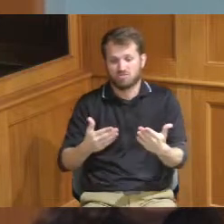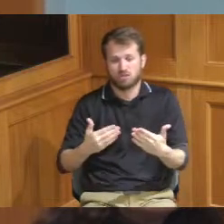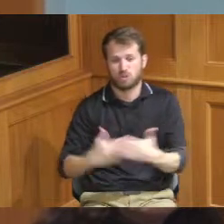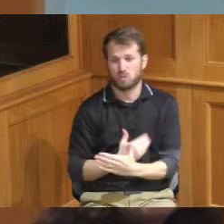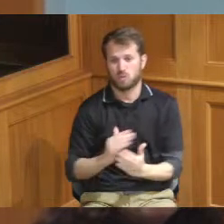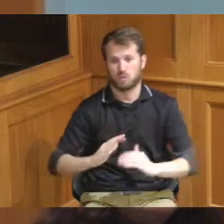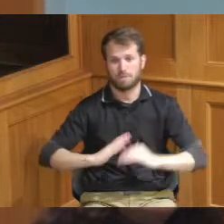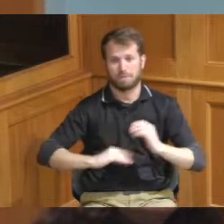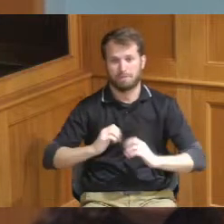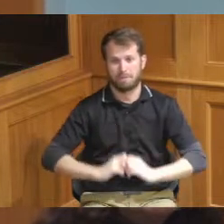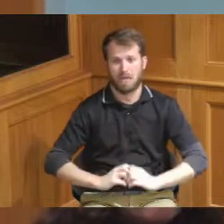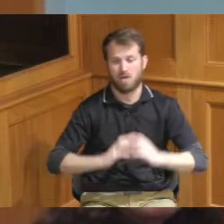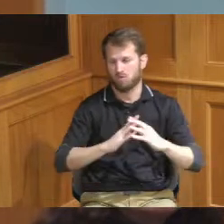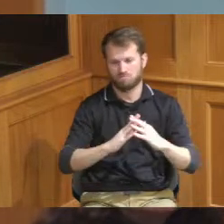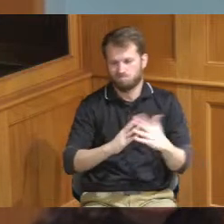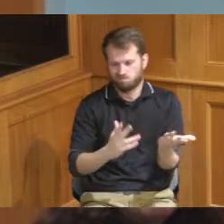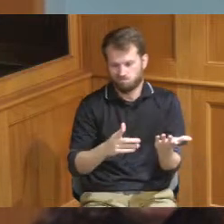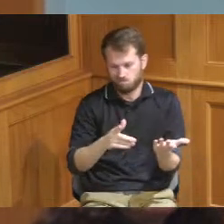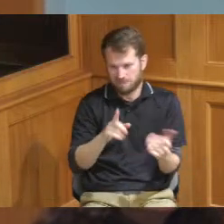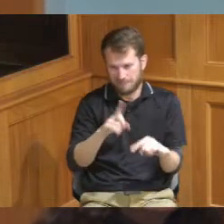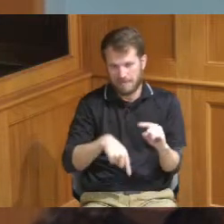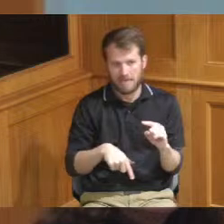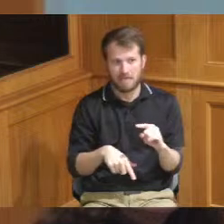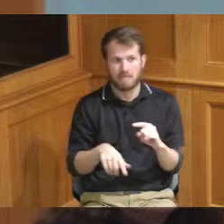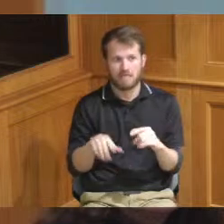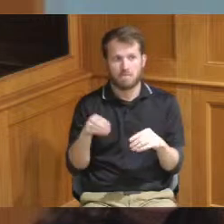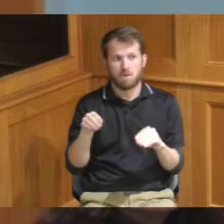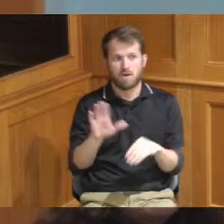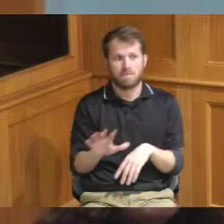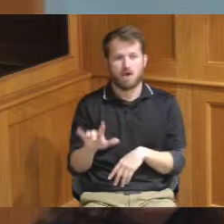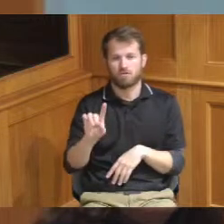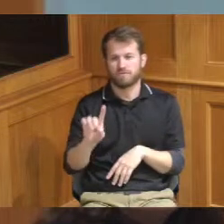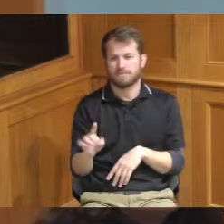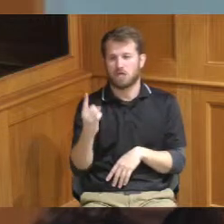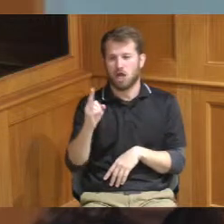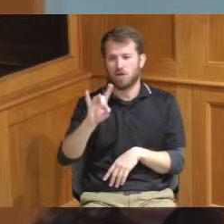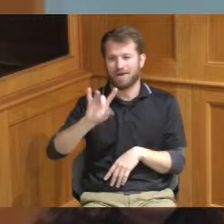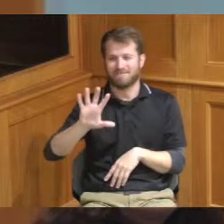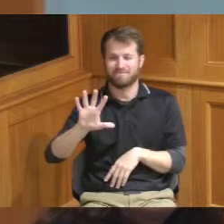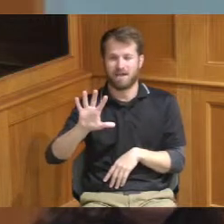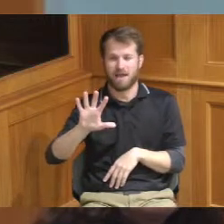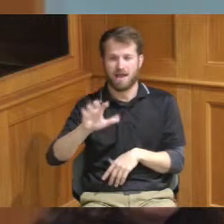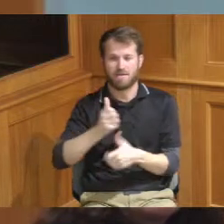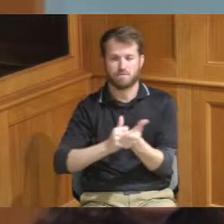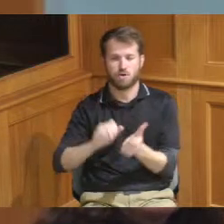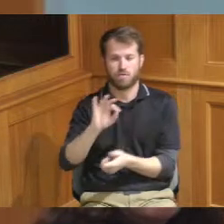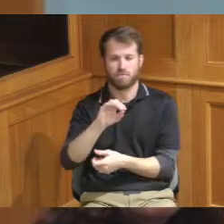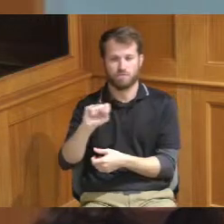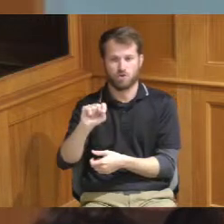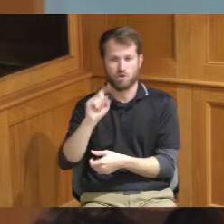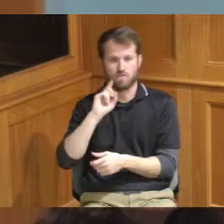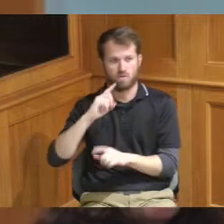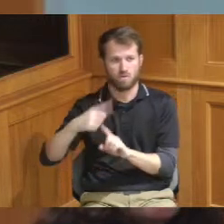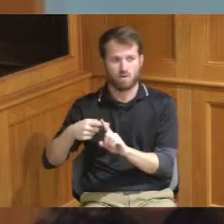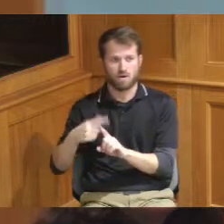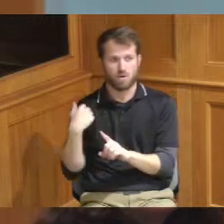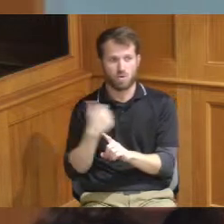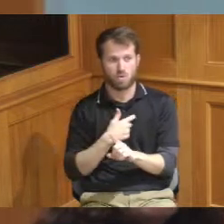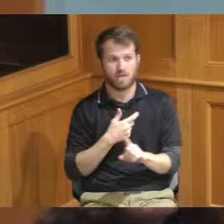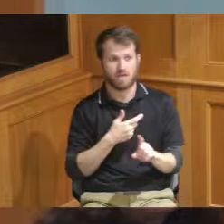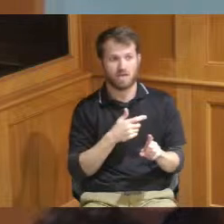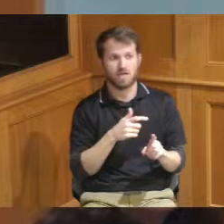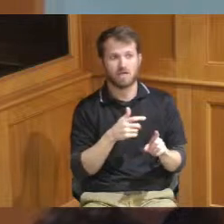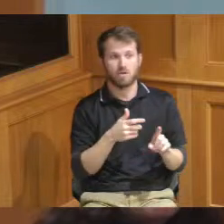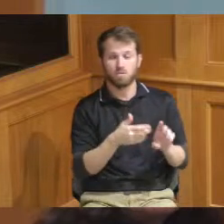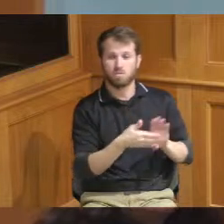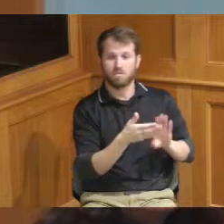work. The market up there right now is about $1.85 a foot for rental rates. We're pro-forming $2.15 a foot.